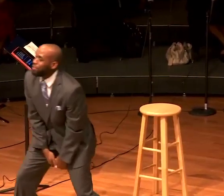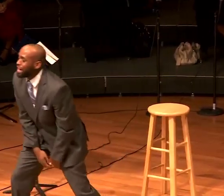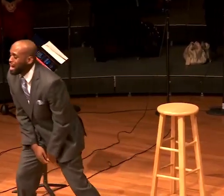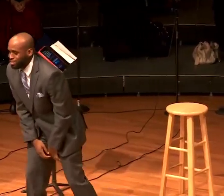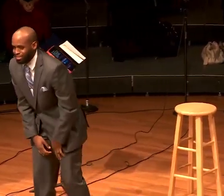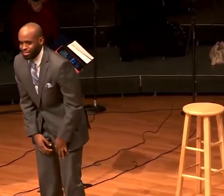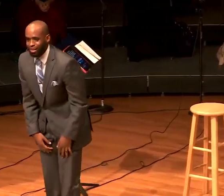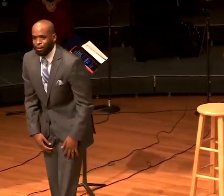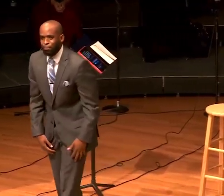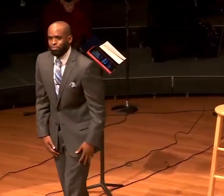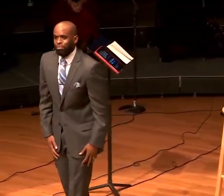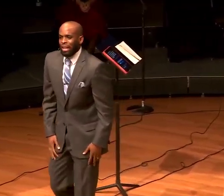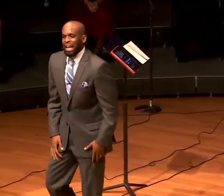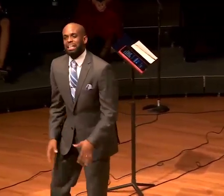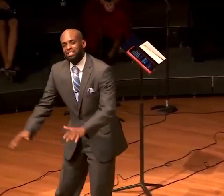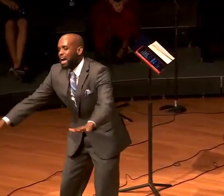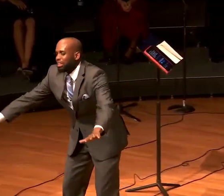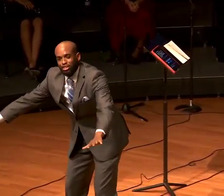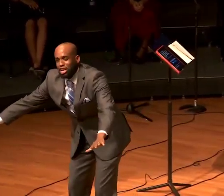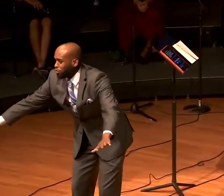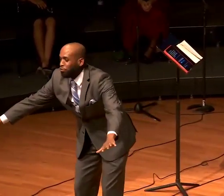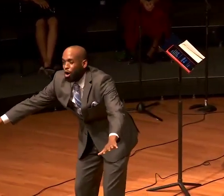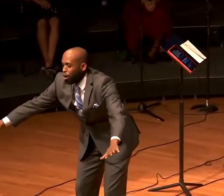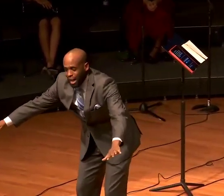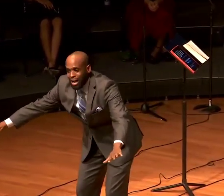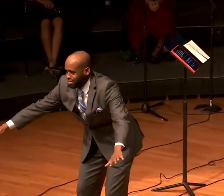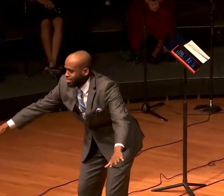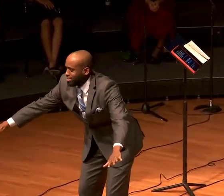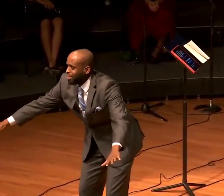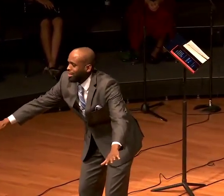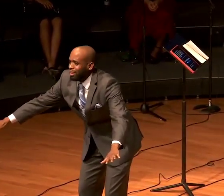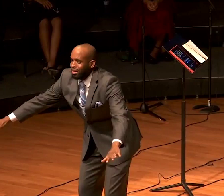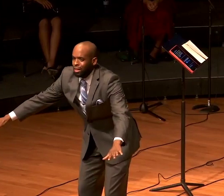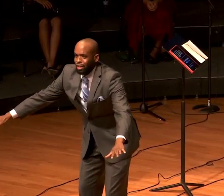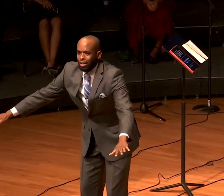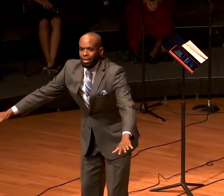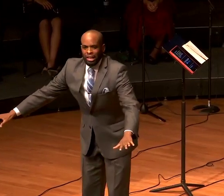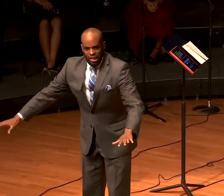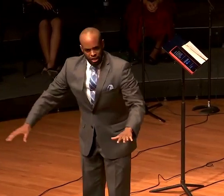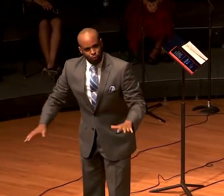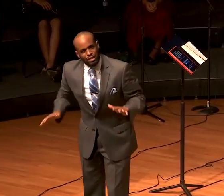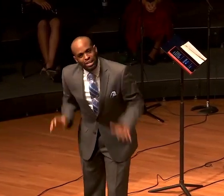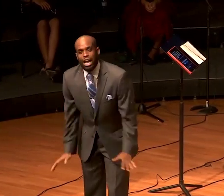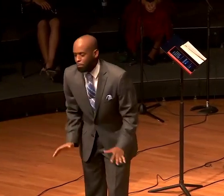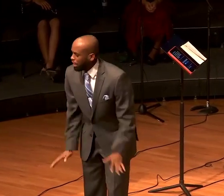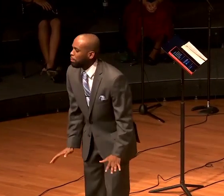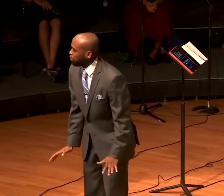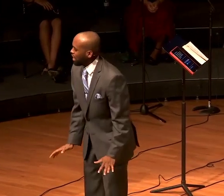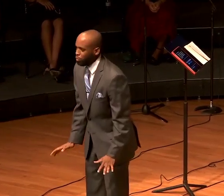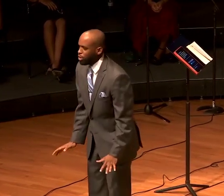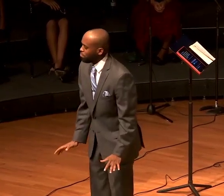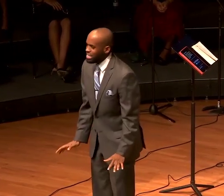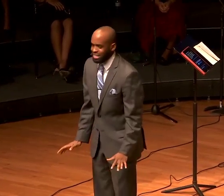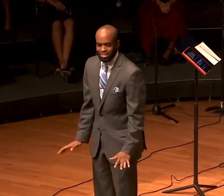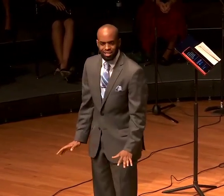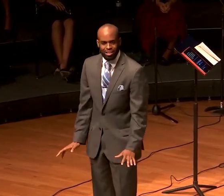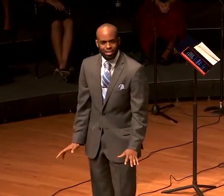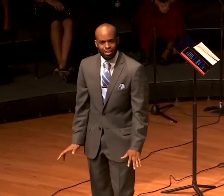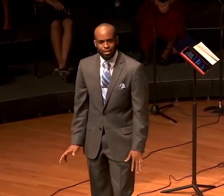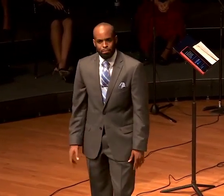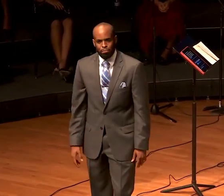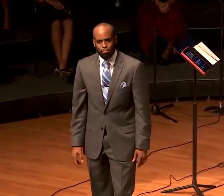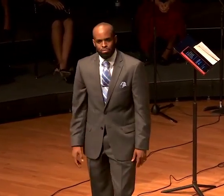to live in us. And it's not just for us. It's for dead people that we'll